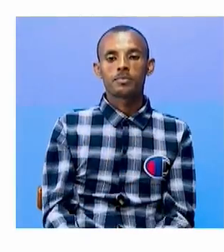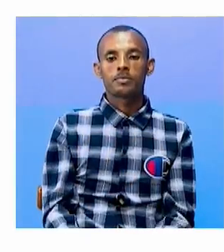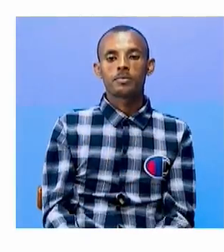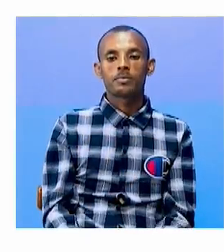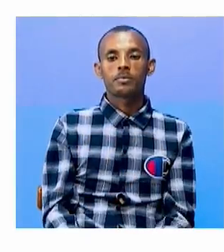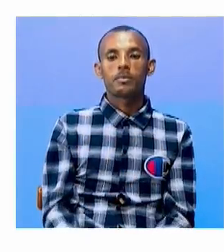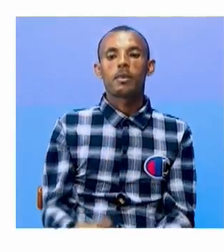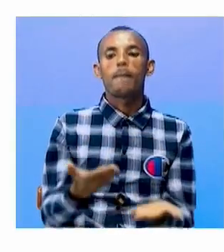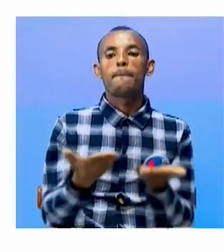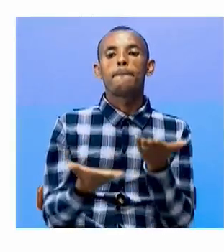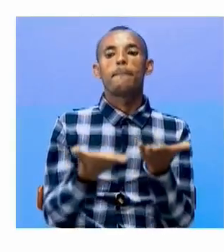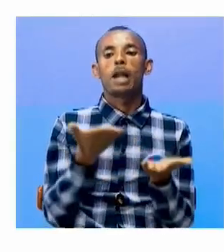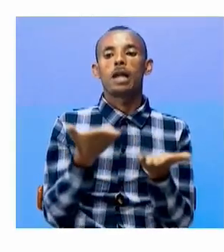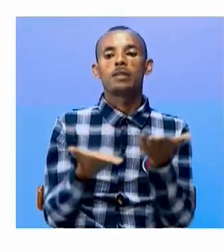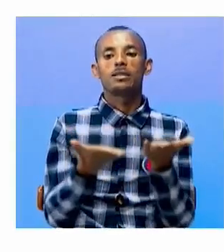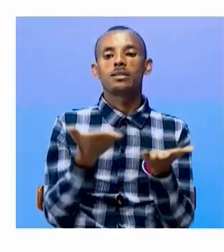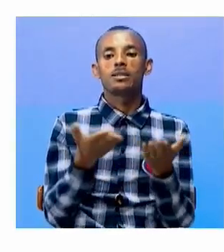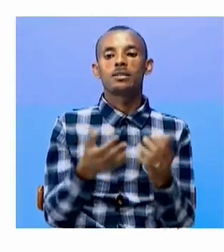balance.